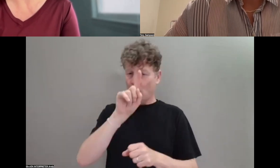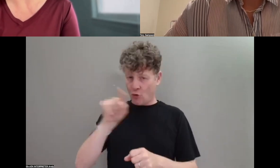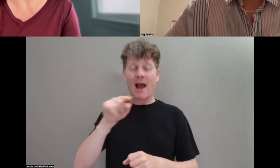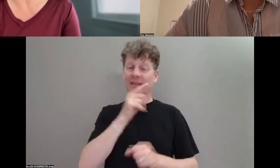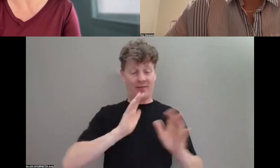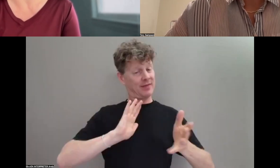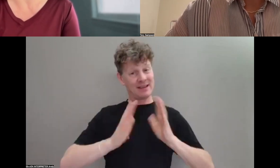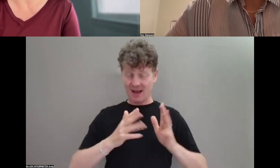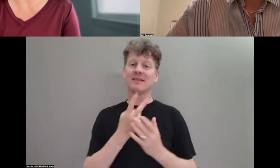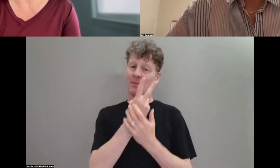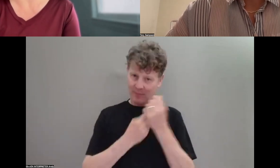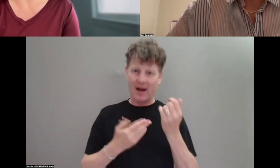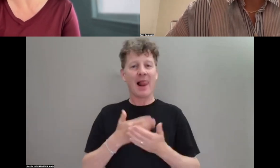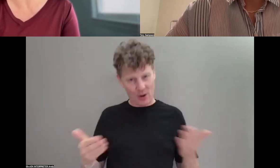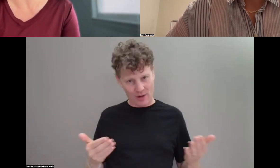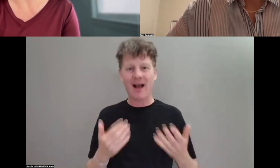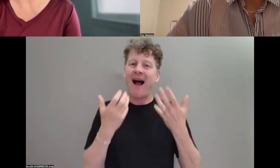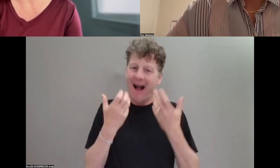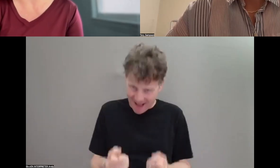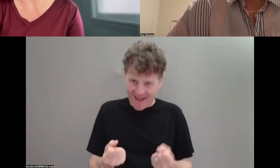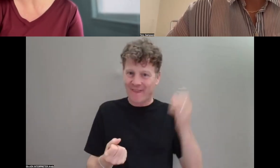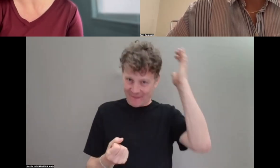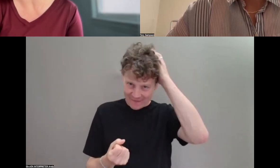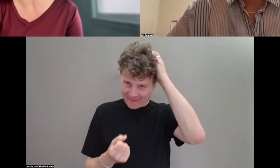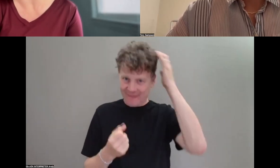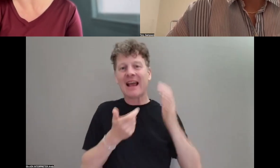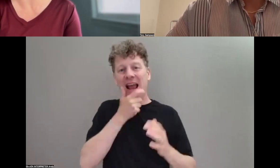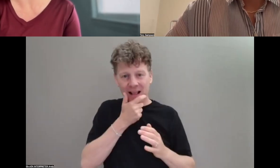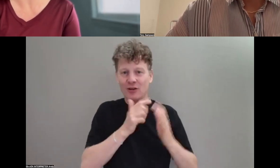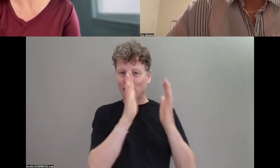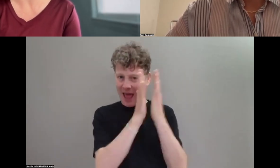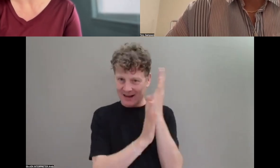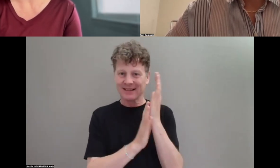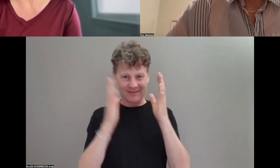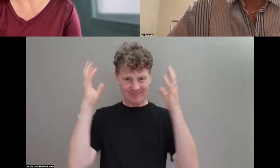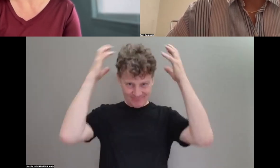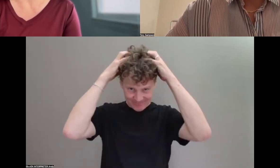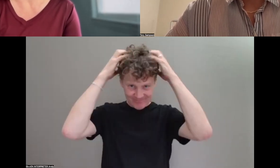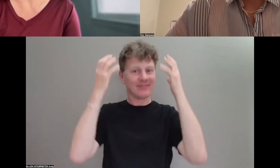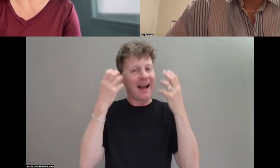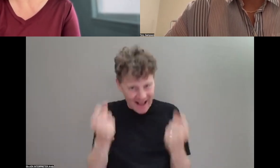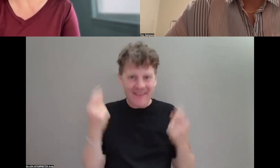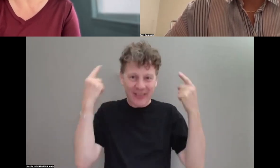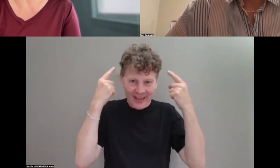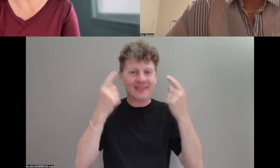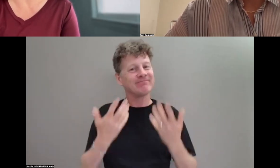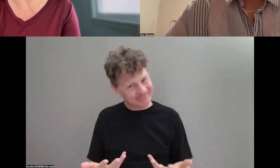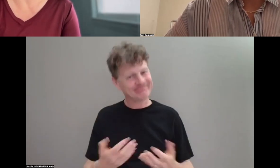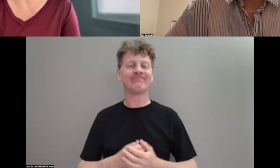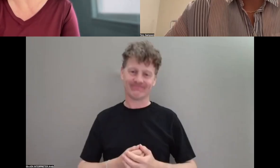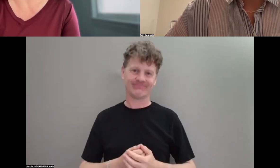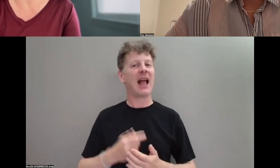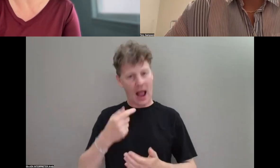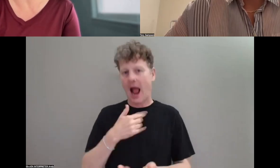do have an English language lexicons too. And I am sure there will